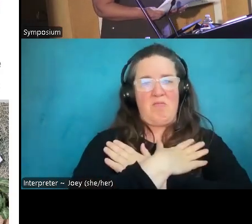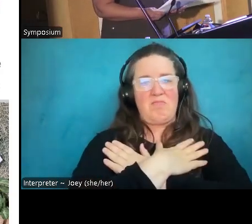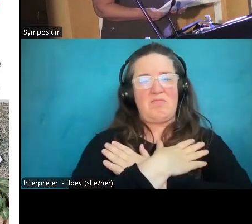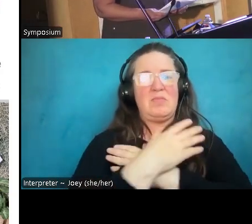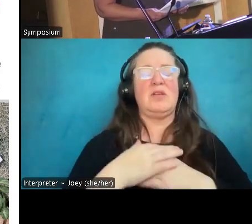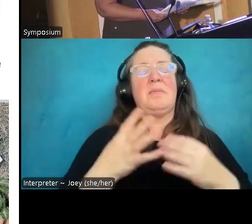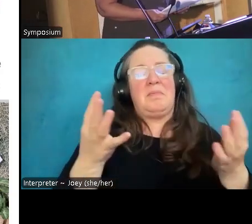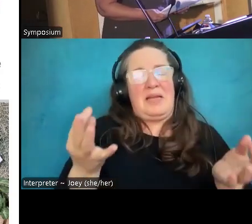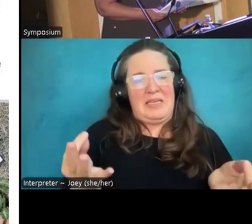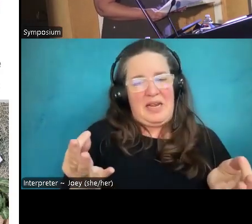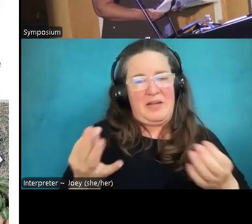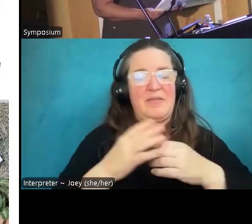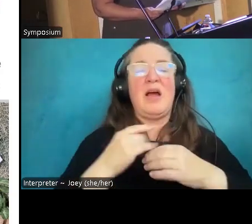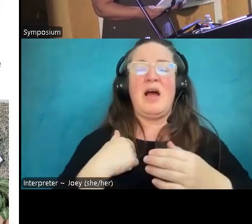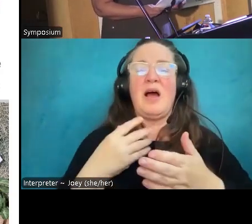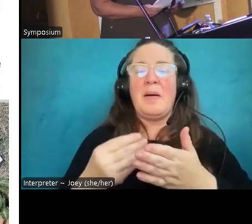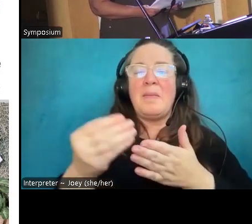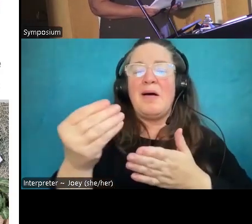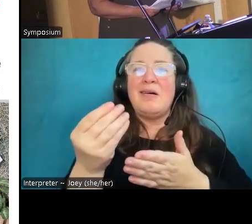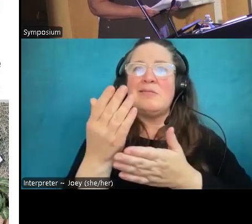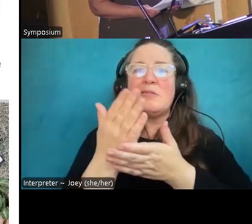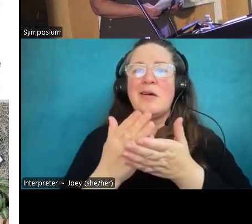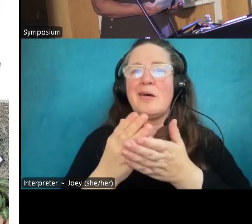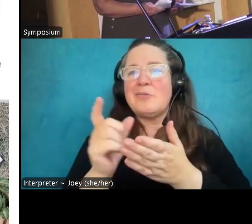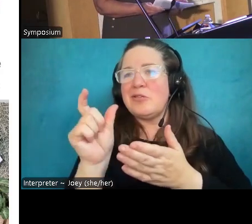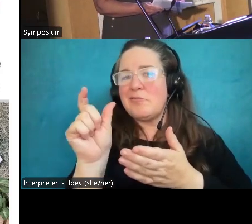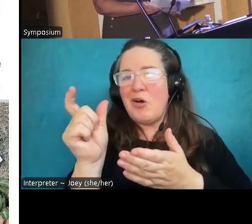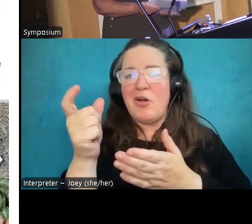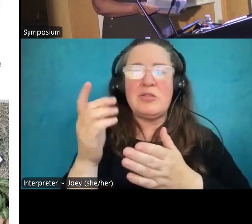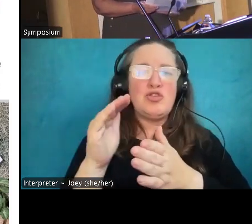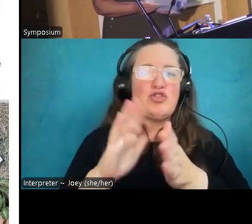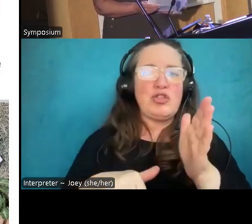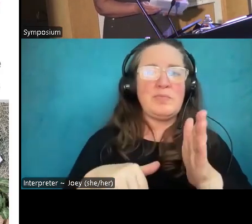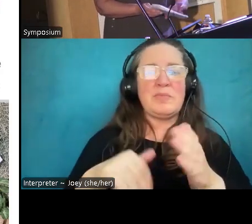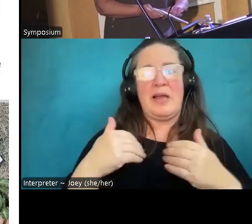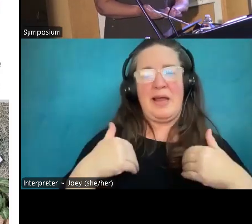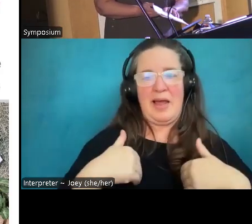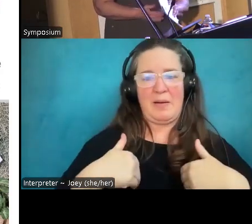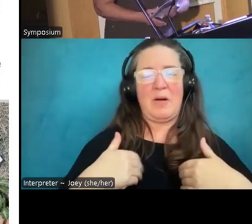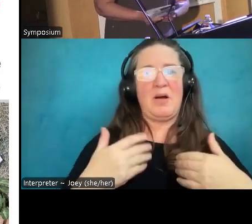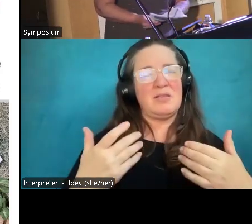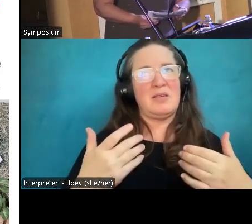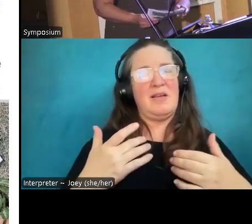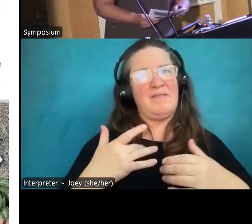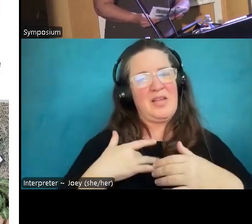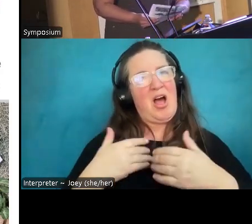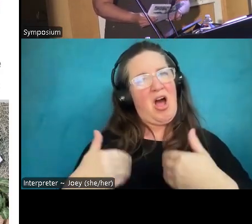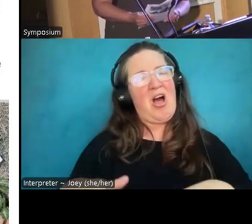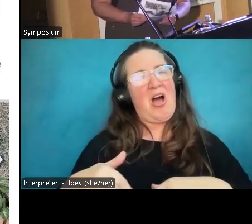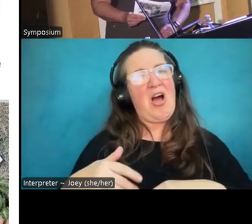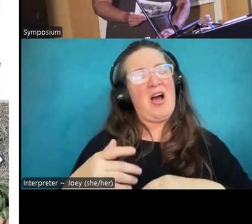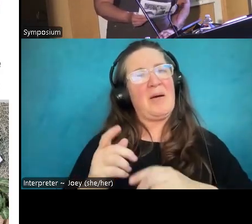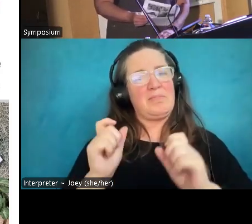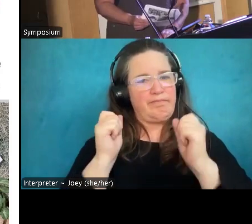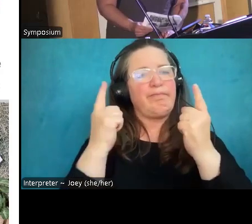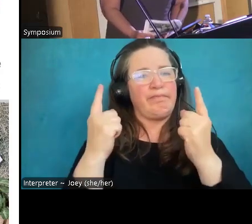cheap animals, and I tried painting them, and something clicked. By April, I had improved to the point where I was ready to start sharing